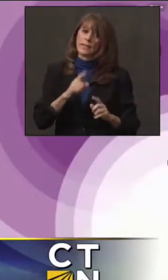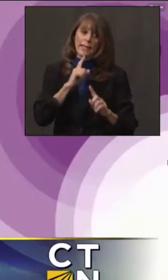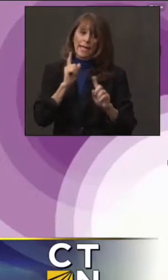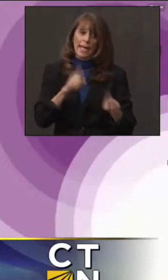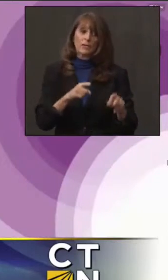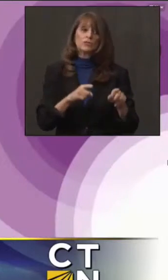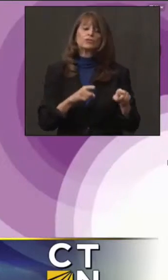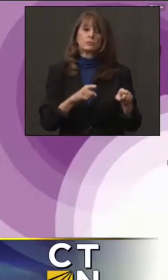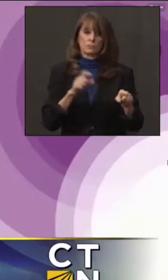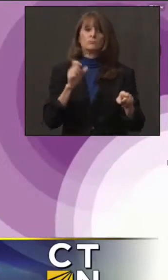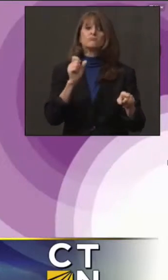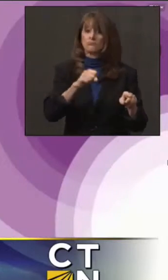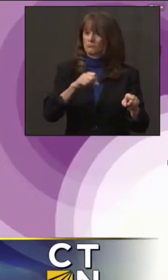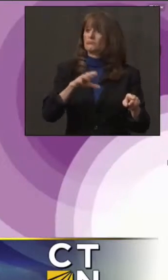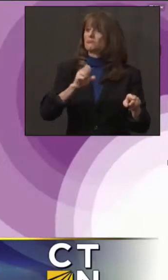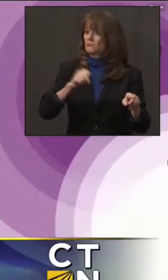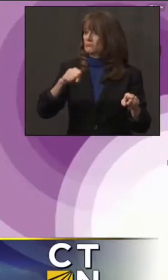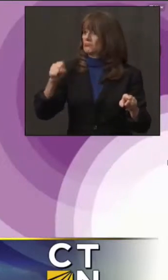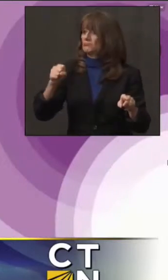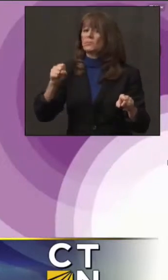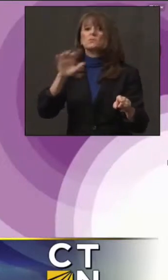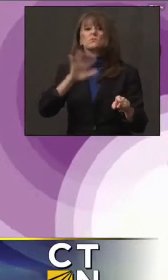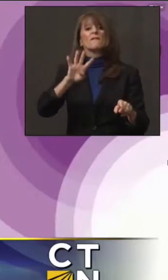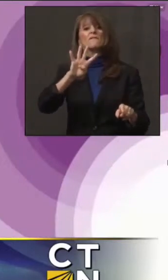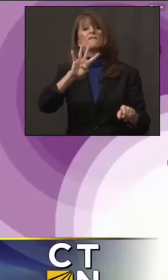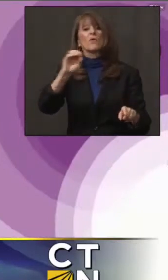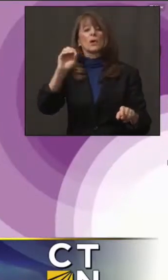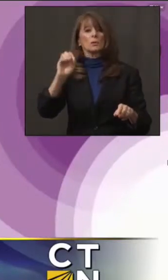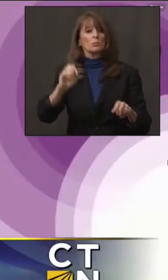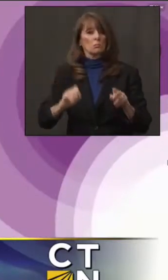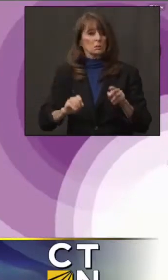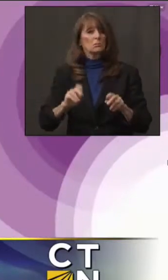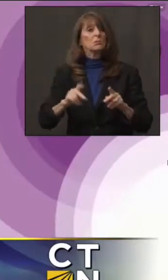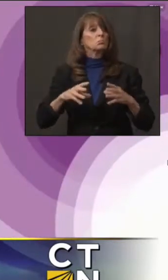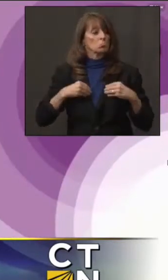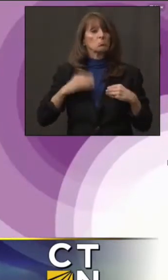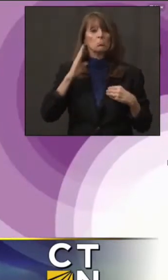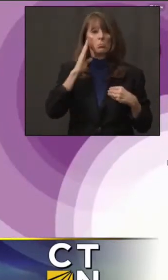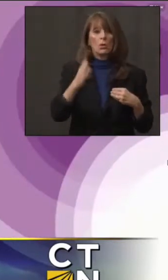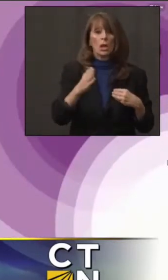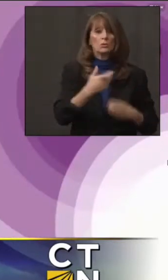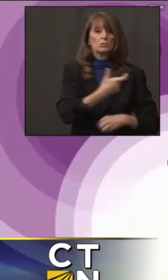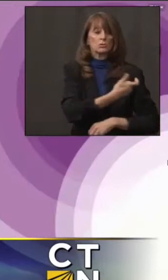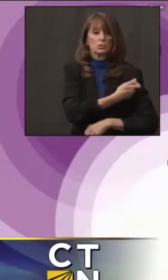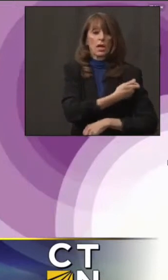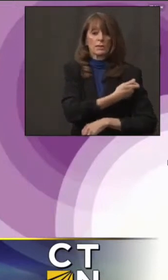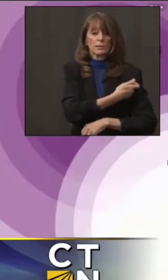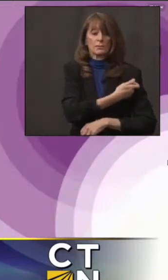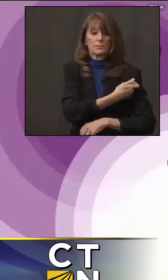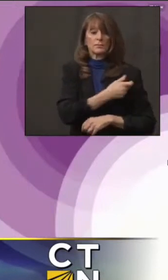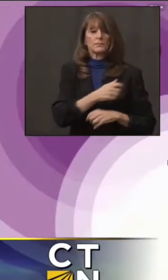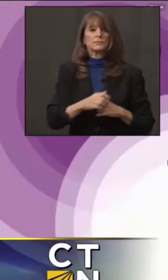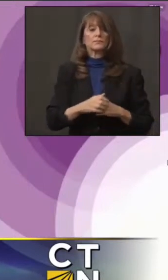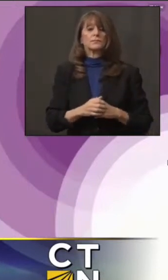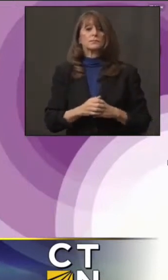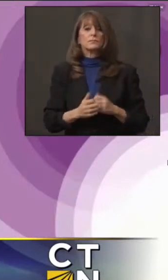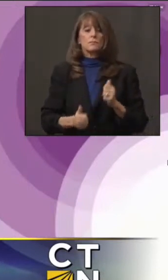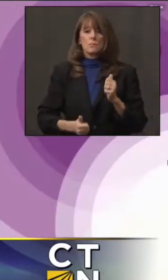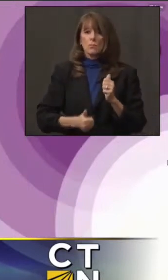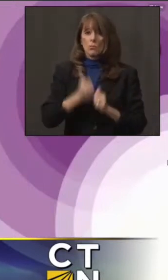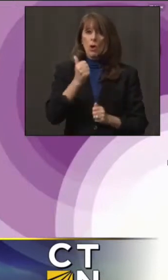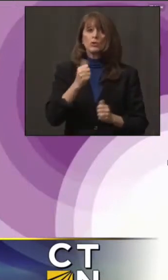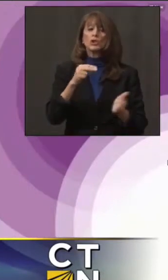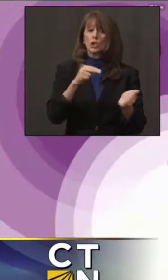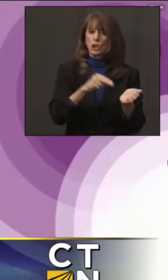high. It was north of 40%. And we surveyed all 13,000 employees. Most of them are